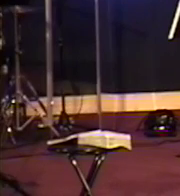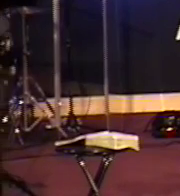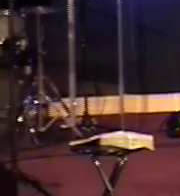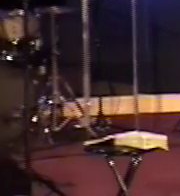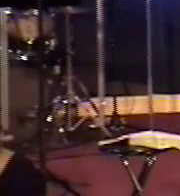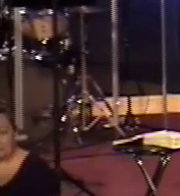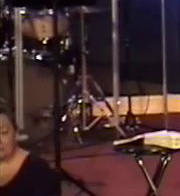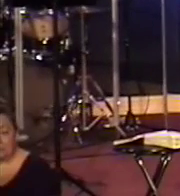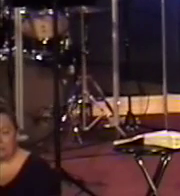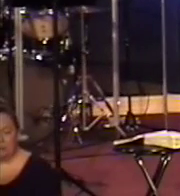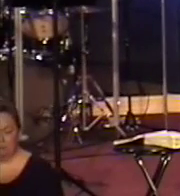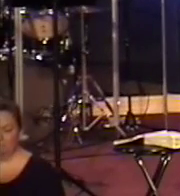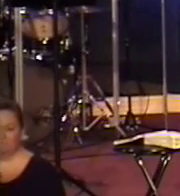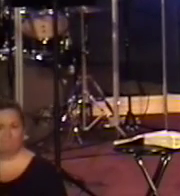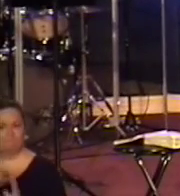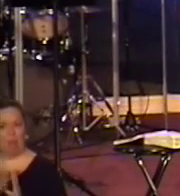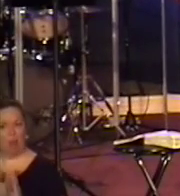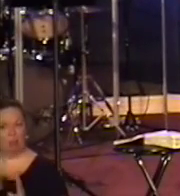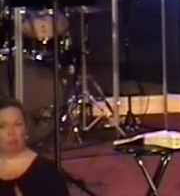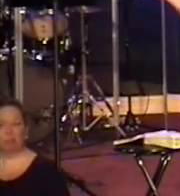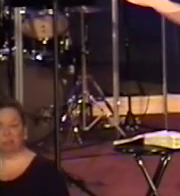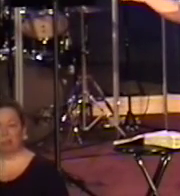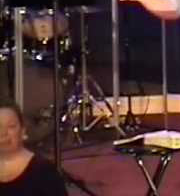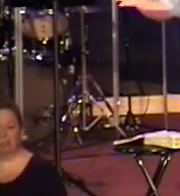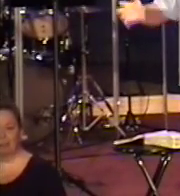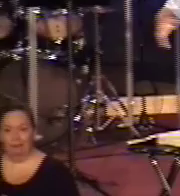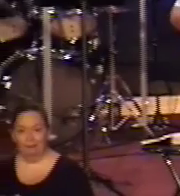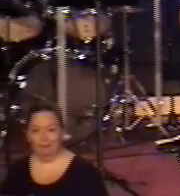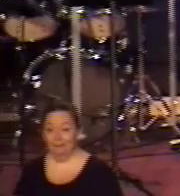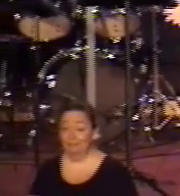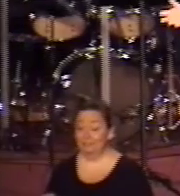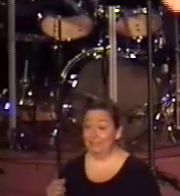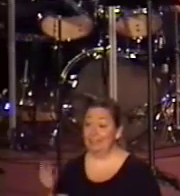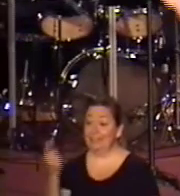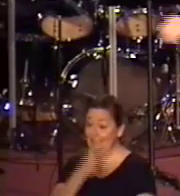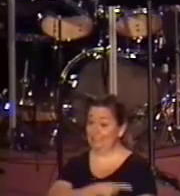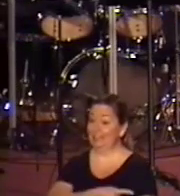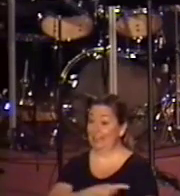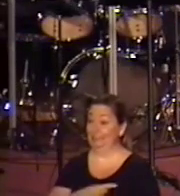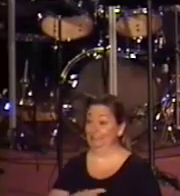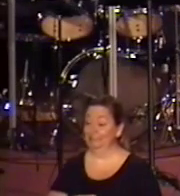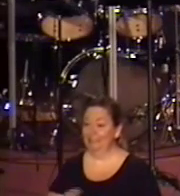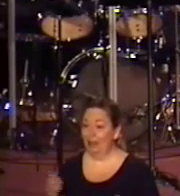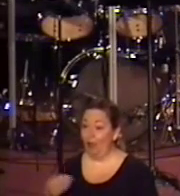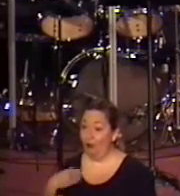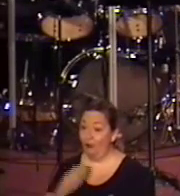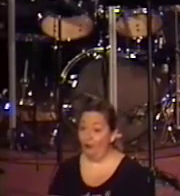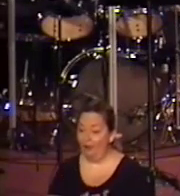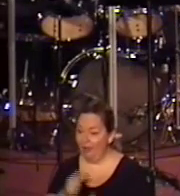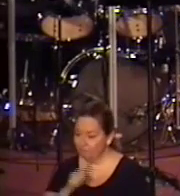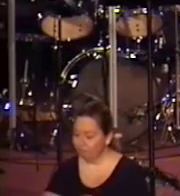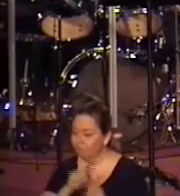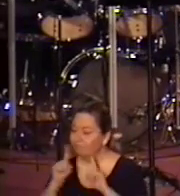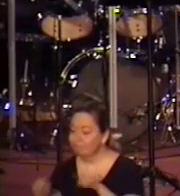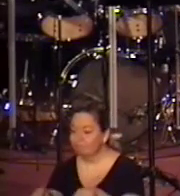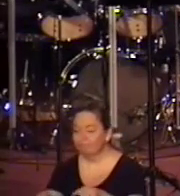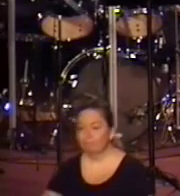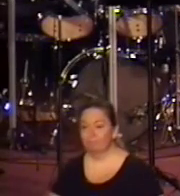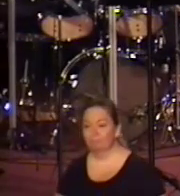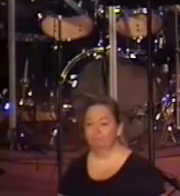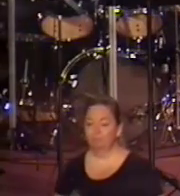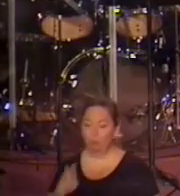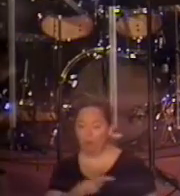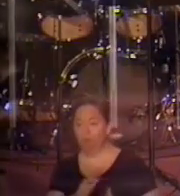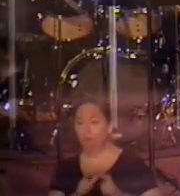because it was bugging me. And so finally, a big cross-country day comes in. It's the real run. It's not just exercise. It's time to go. And we